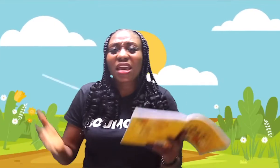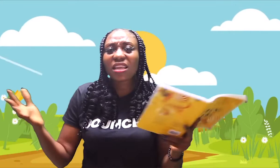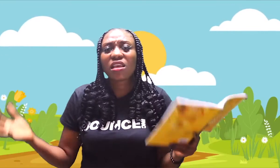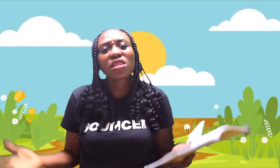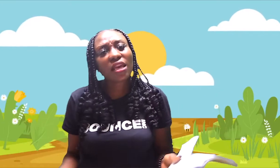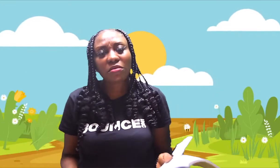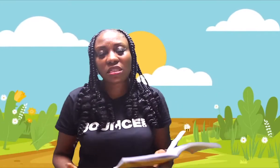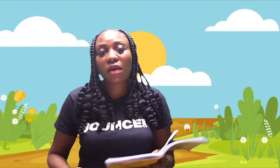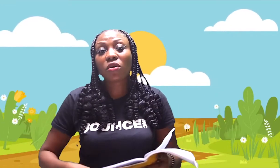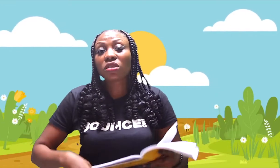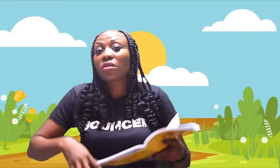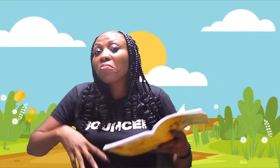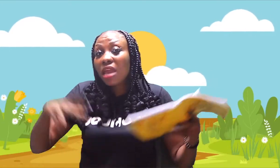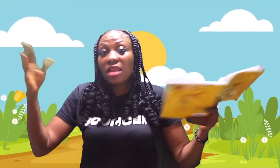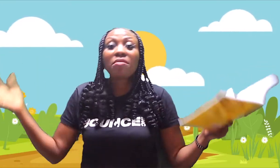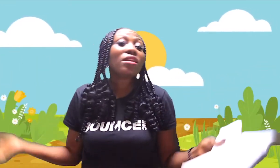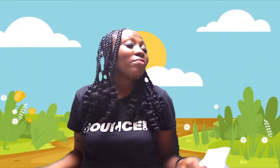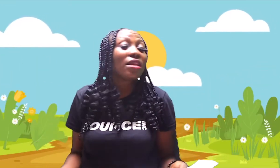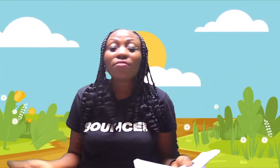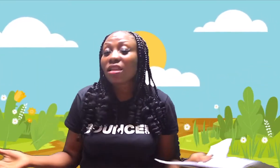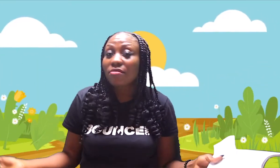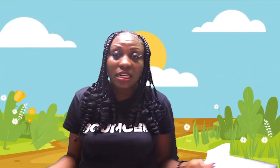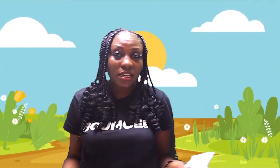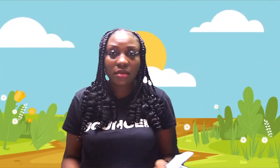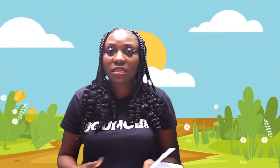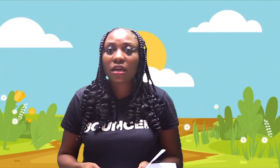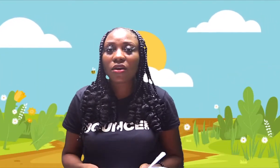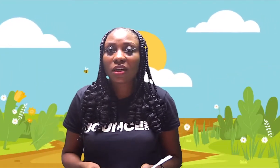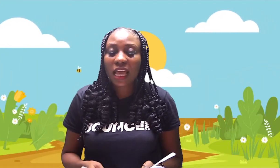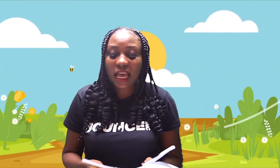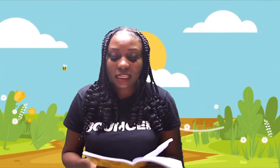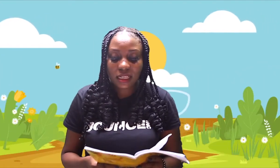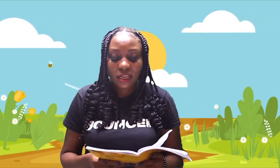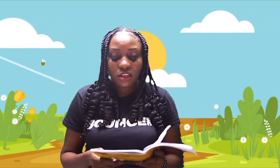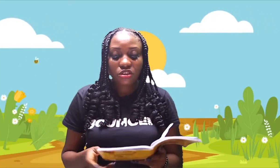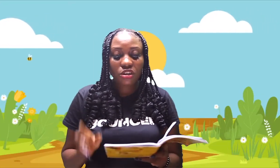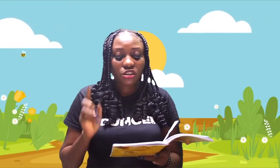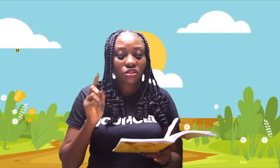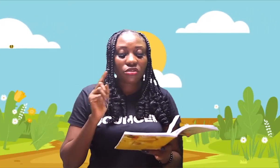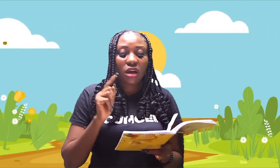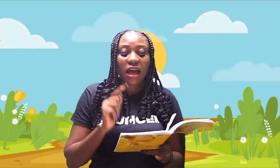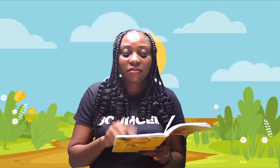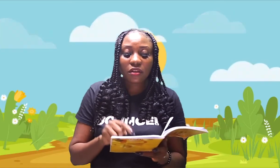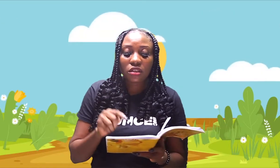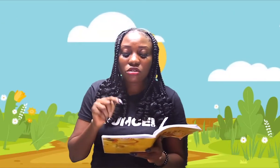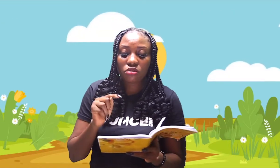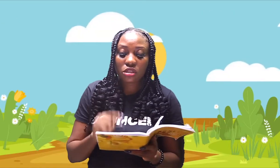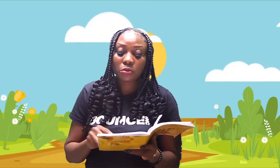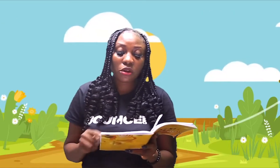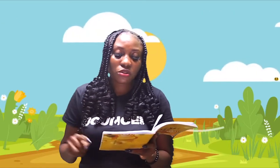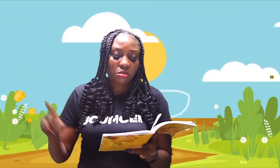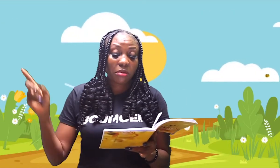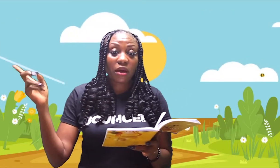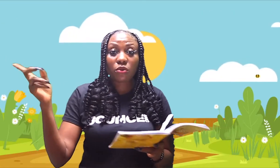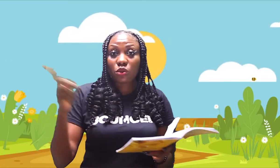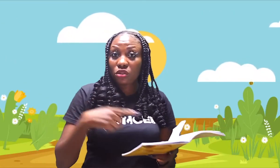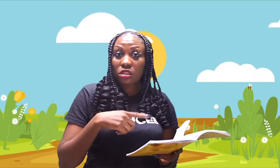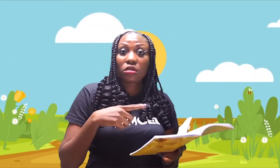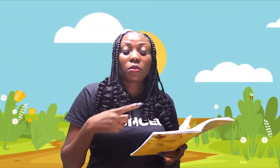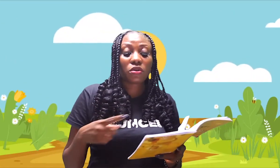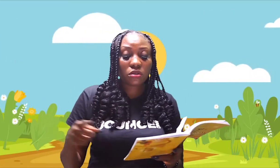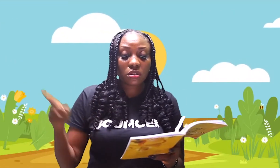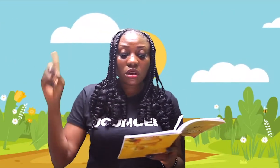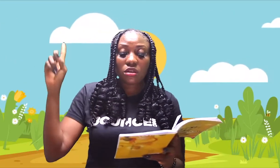many, many names amongst the many, many, many, many, many names that God has. So you're just going to have to do this puzzle. Remember how